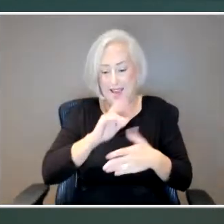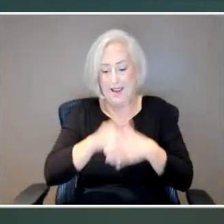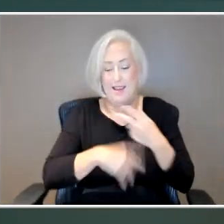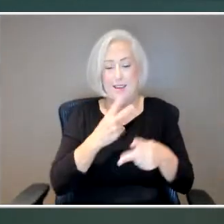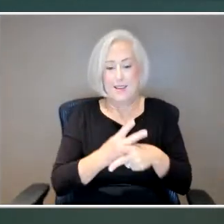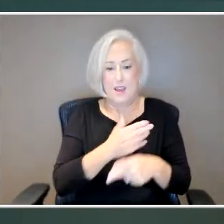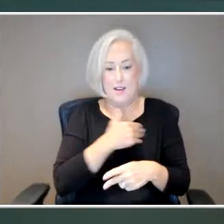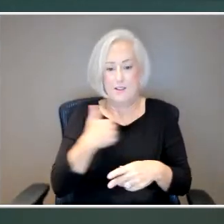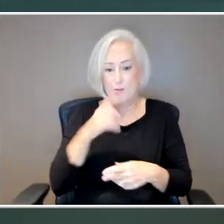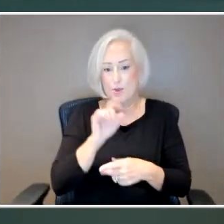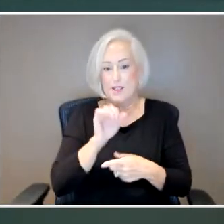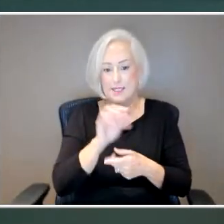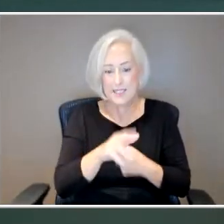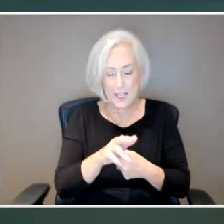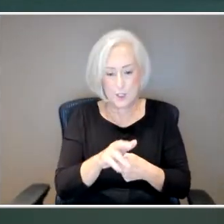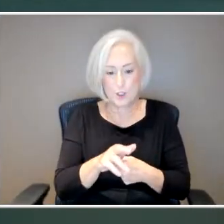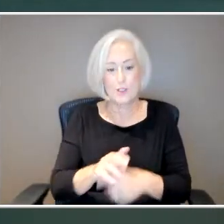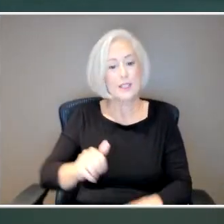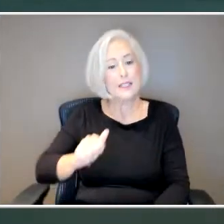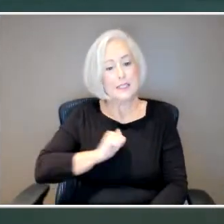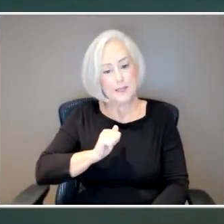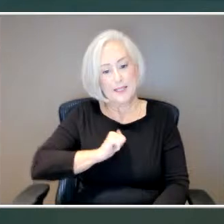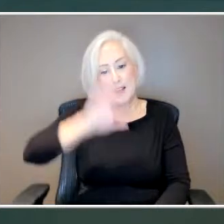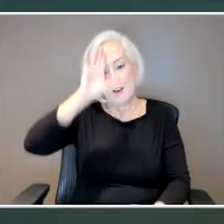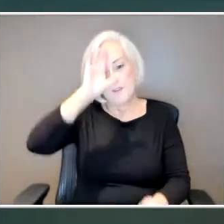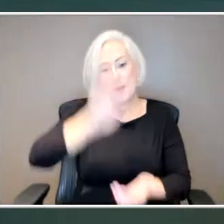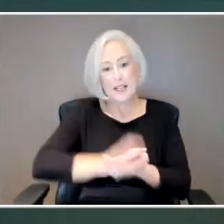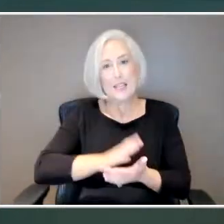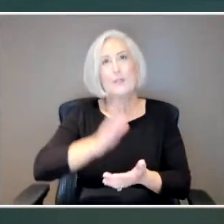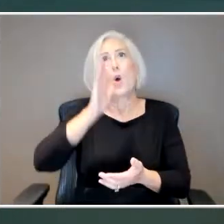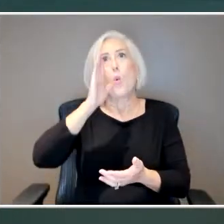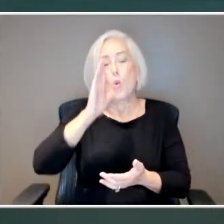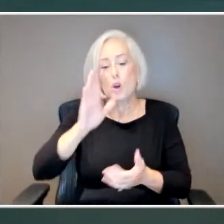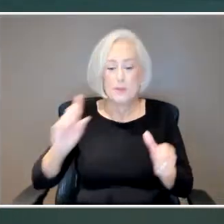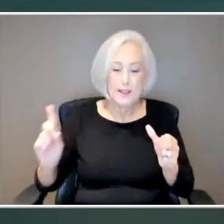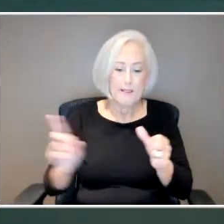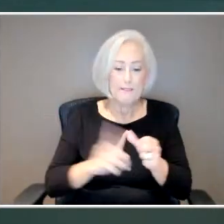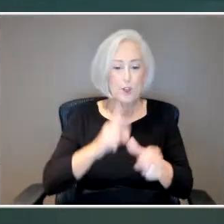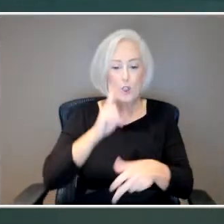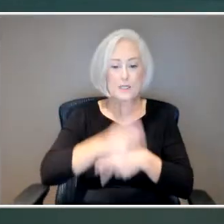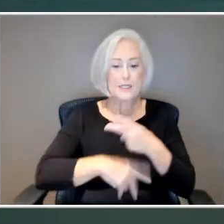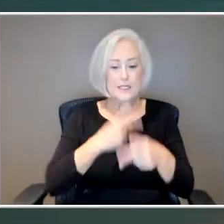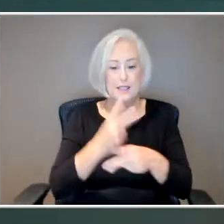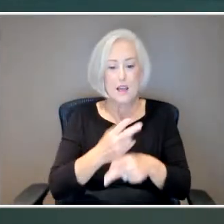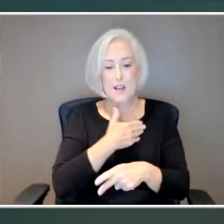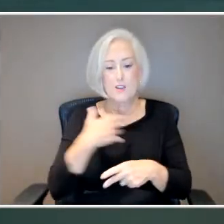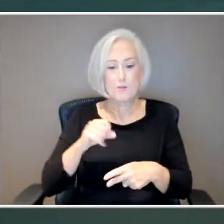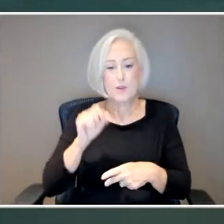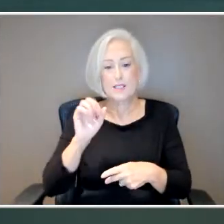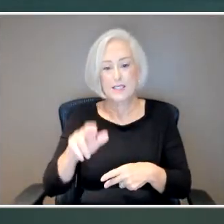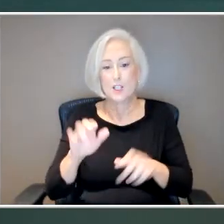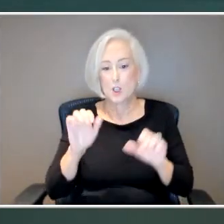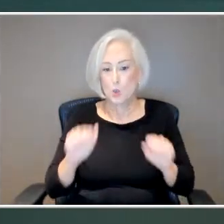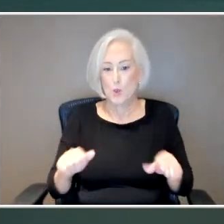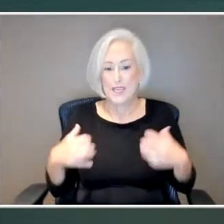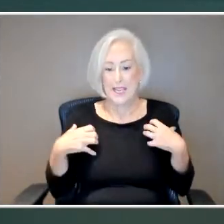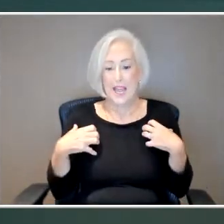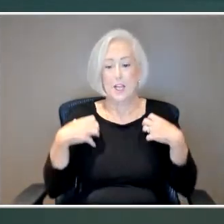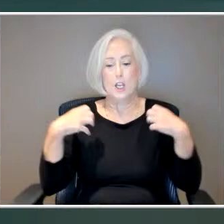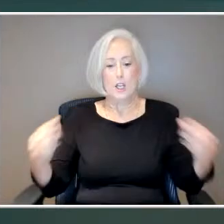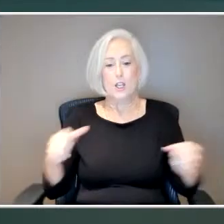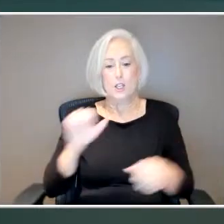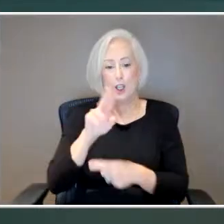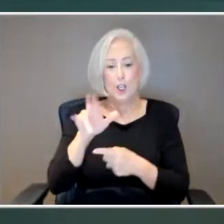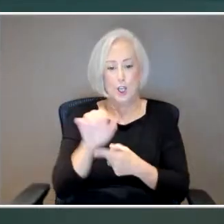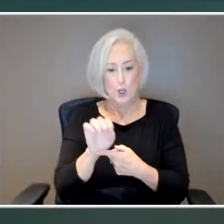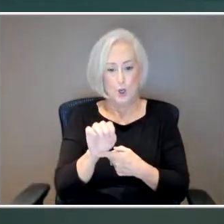cancer. I personally believe that this will be the first type of breast cancer that we can say is truly cured. I believe